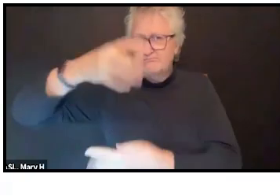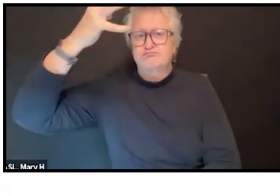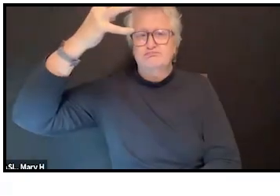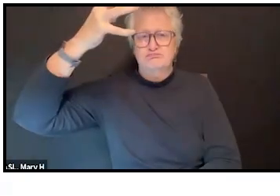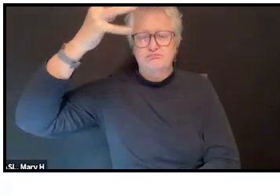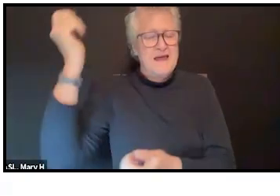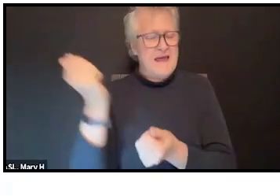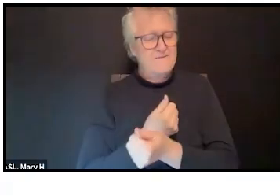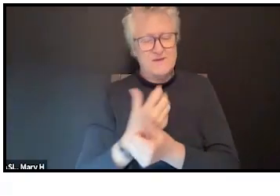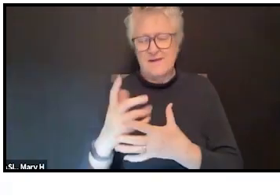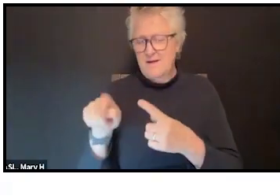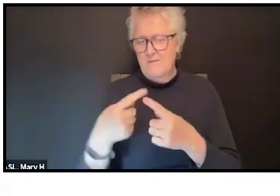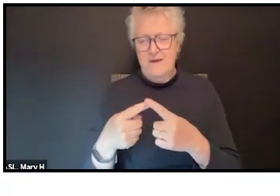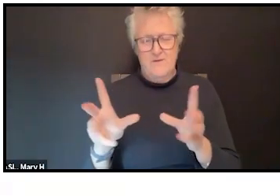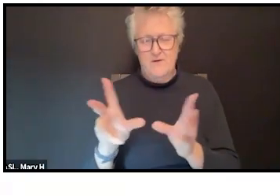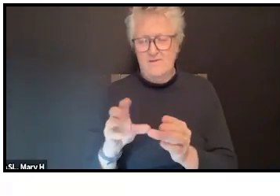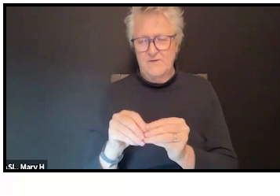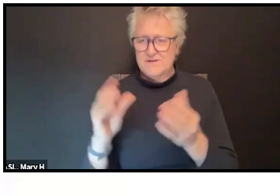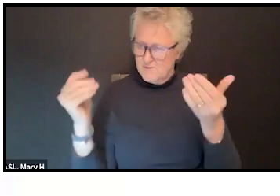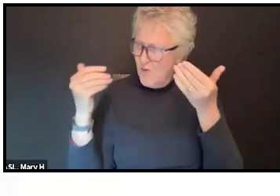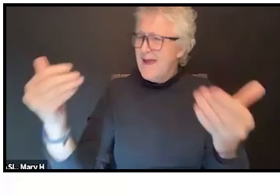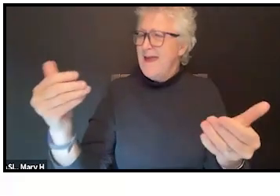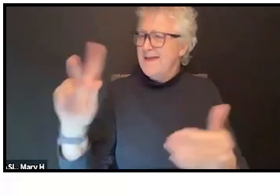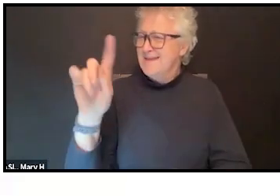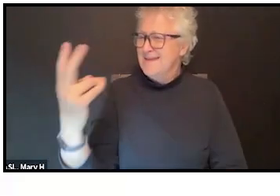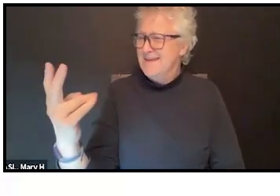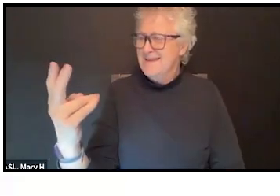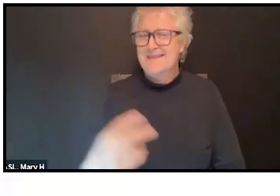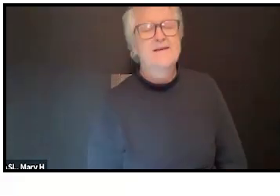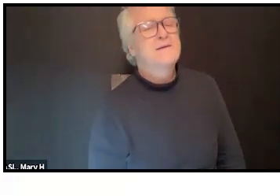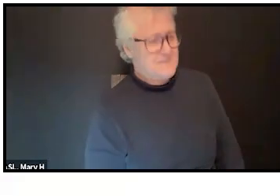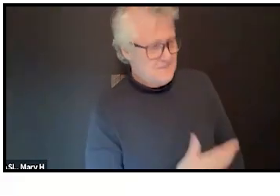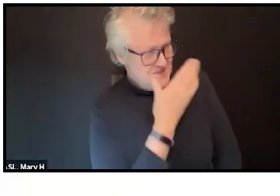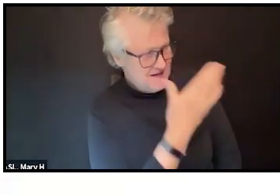it away, Keith. All right, thanks, Mike.